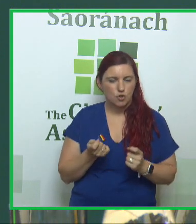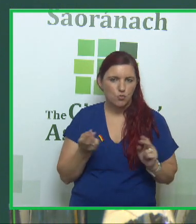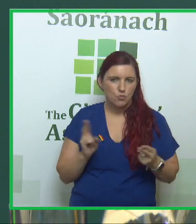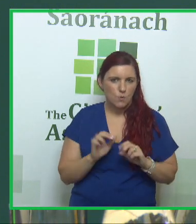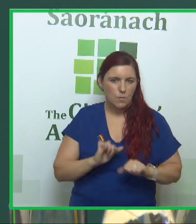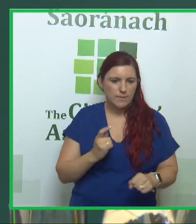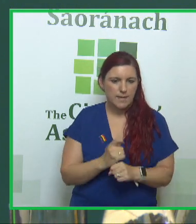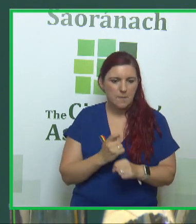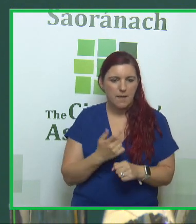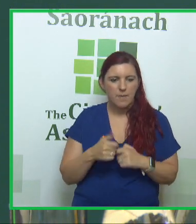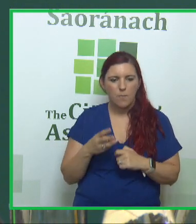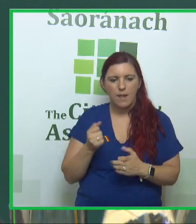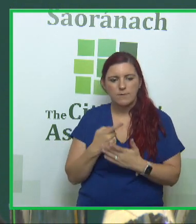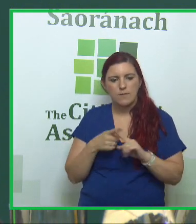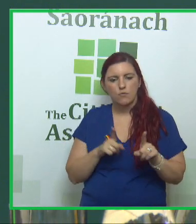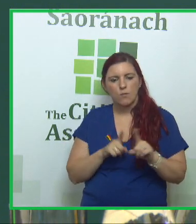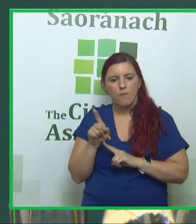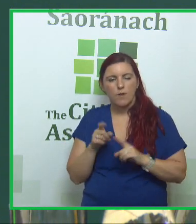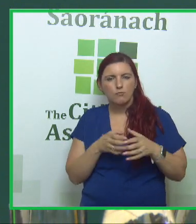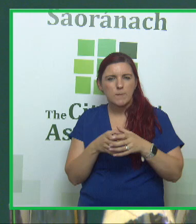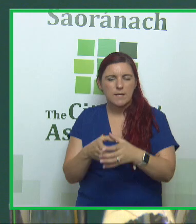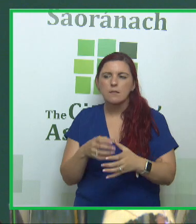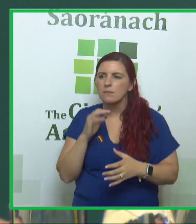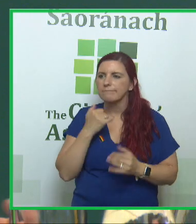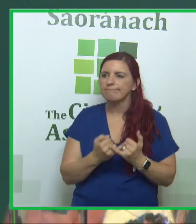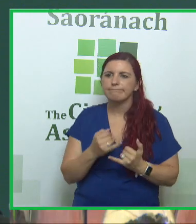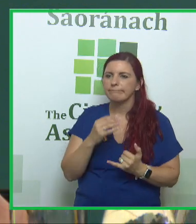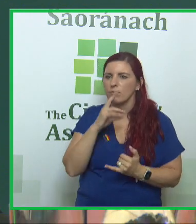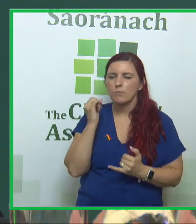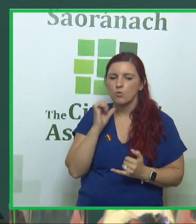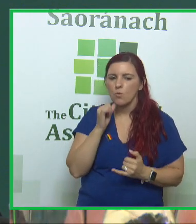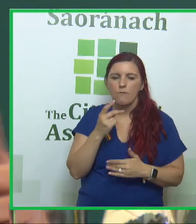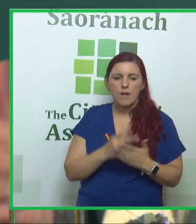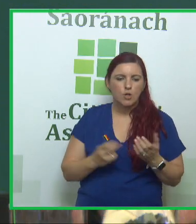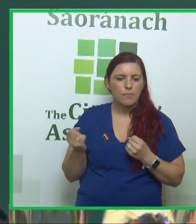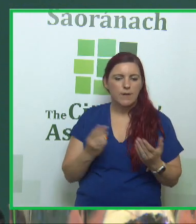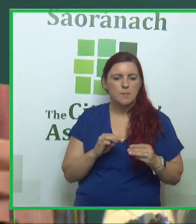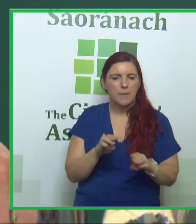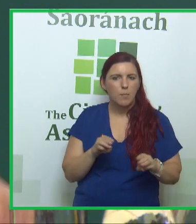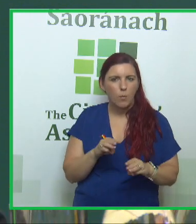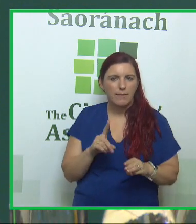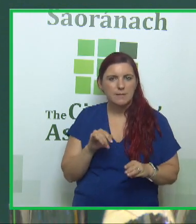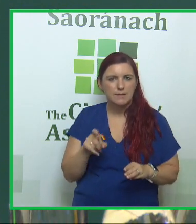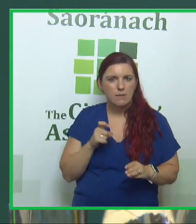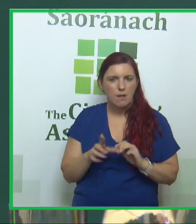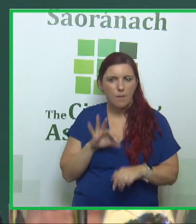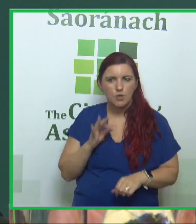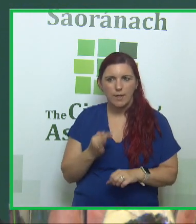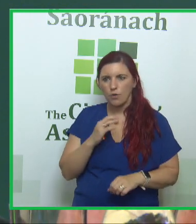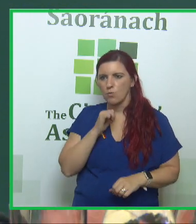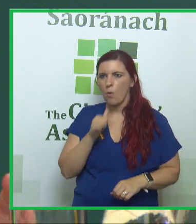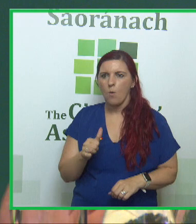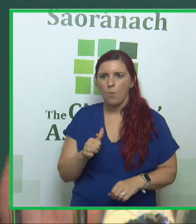recovery services by virtue of the fact that there's no value in providing people with a detox option if there's